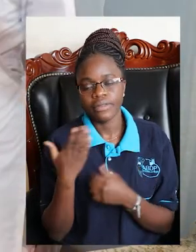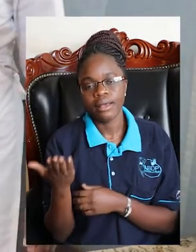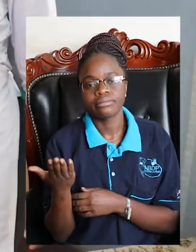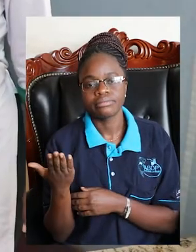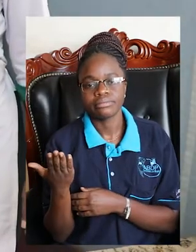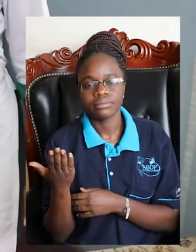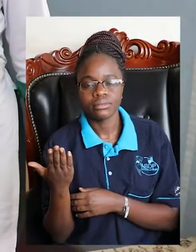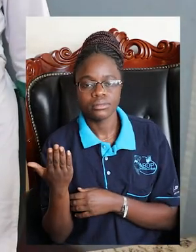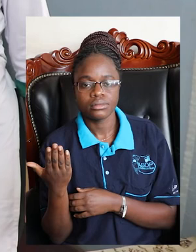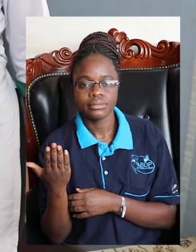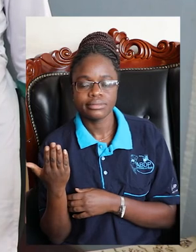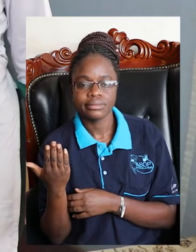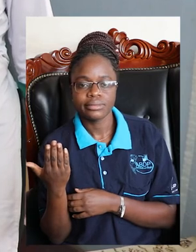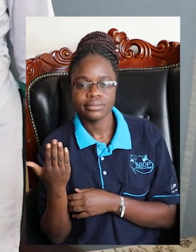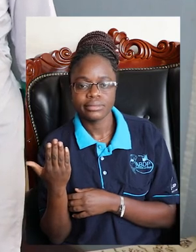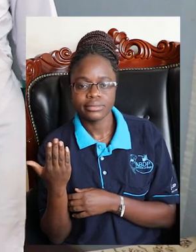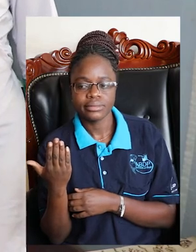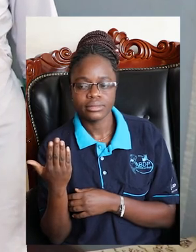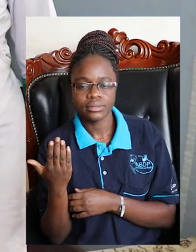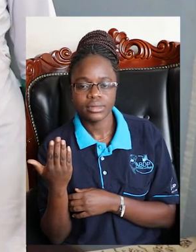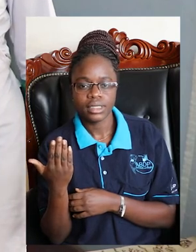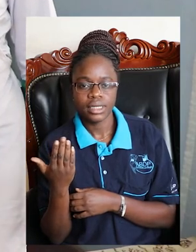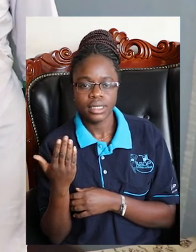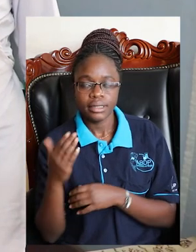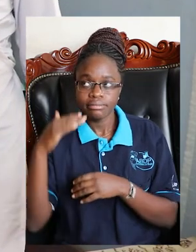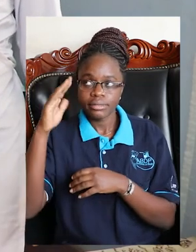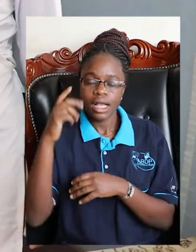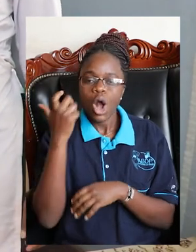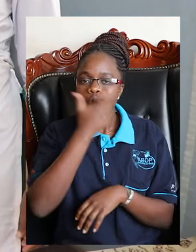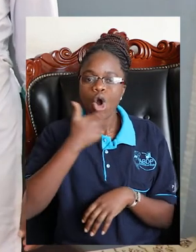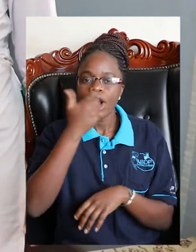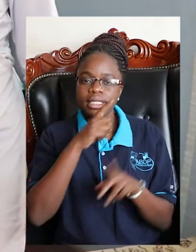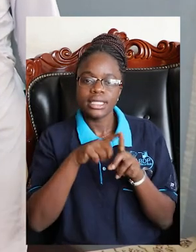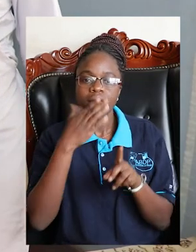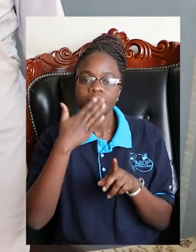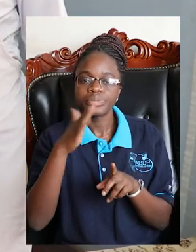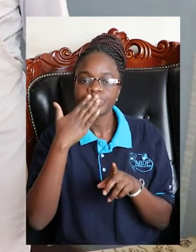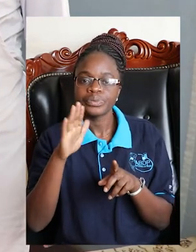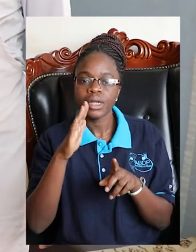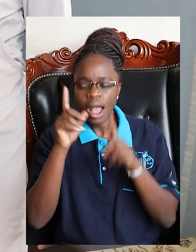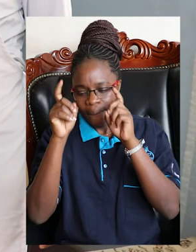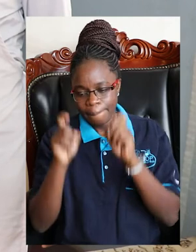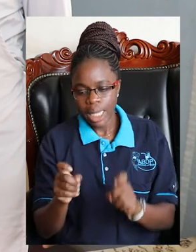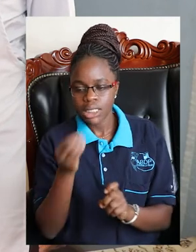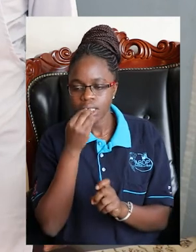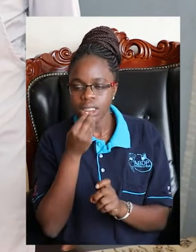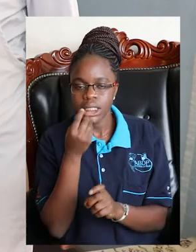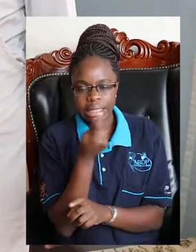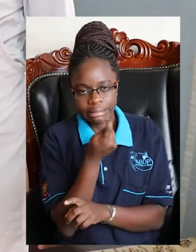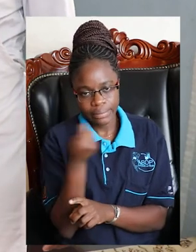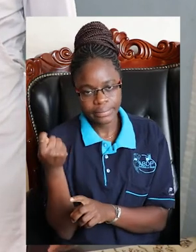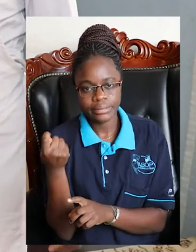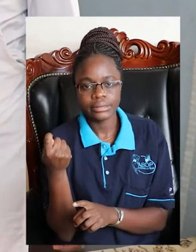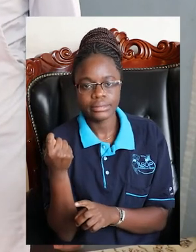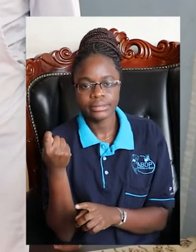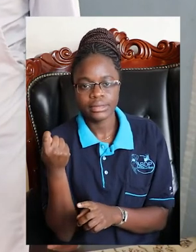So at the topmost, we have the oils and the sugars, which we are supposed to take in limitation. So